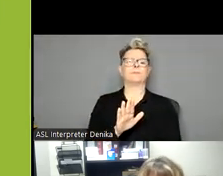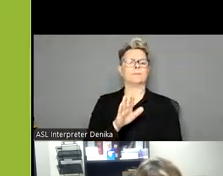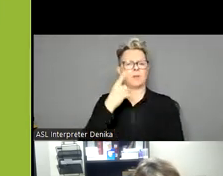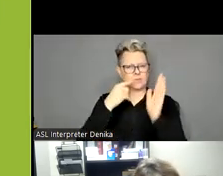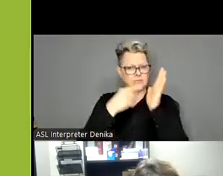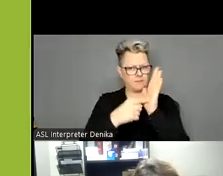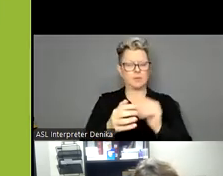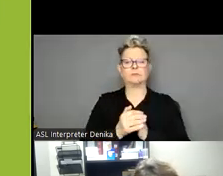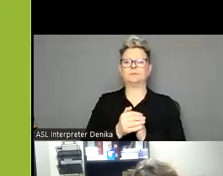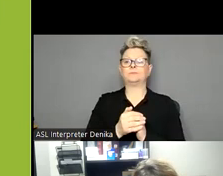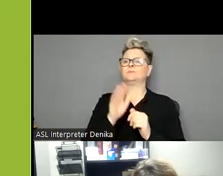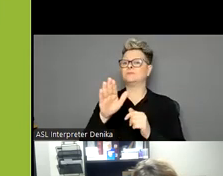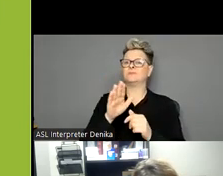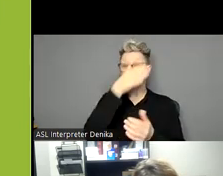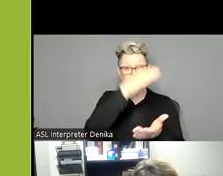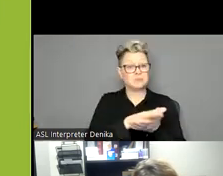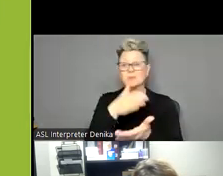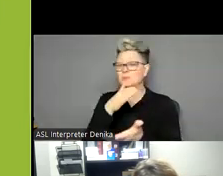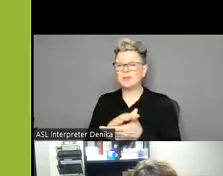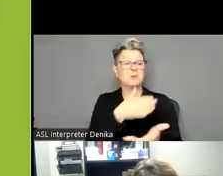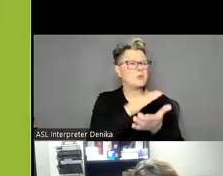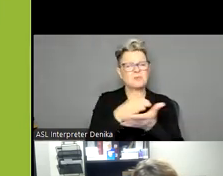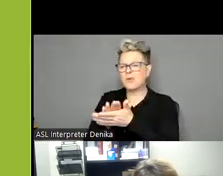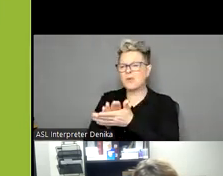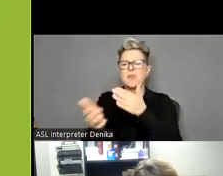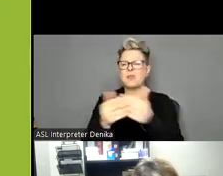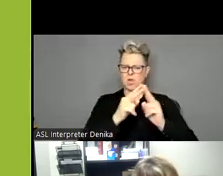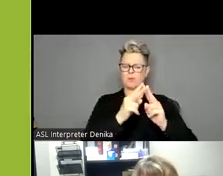example, matrimonial property, your spouse,